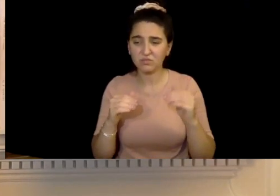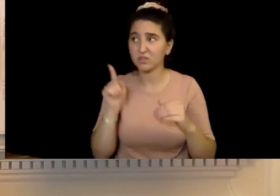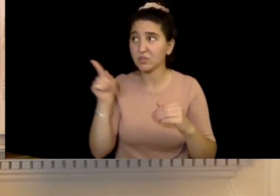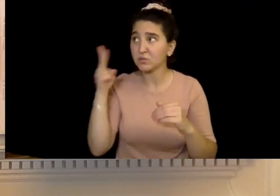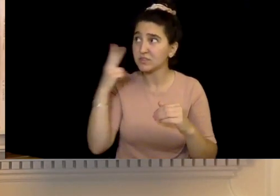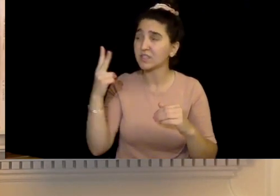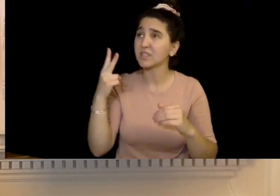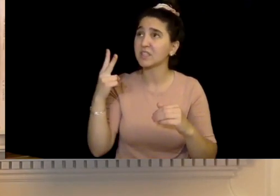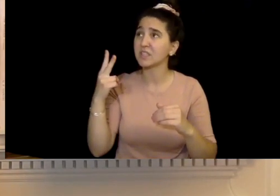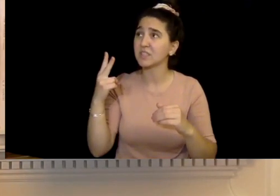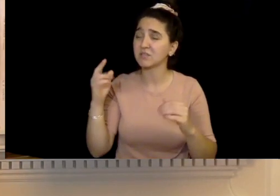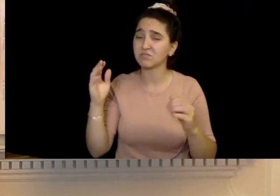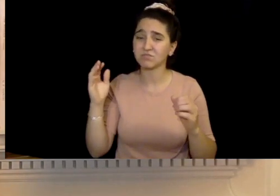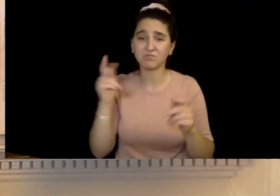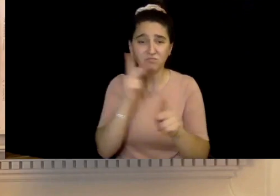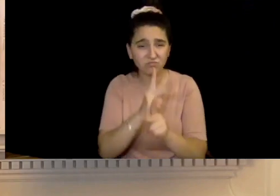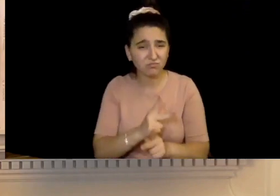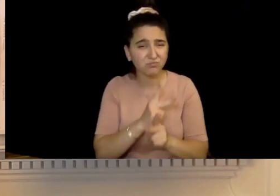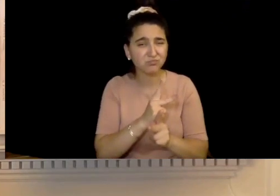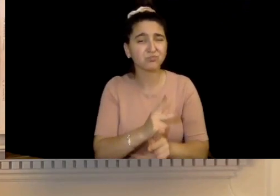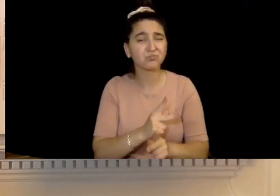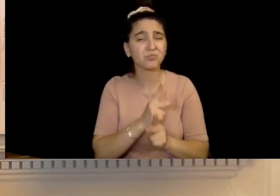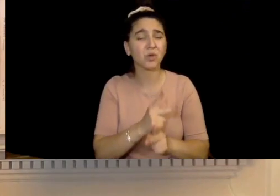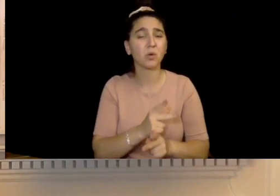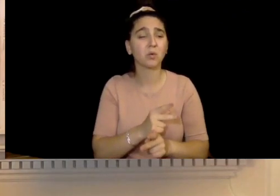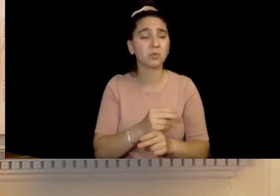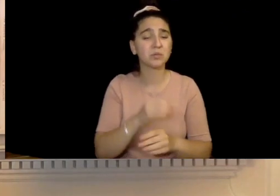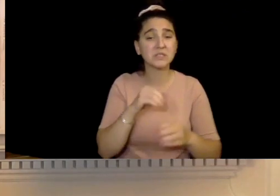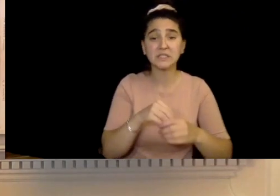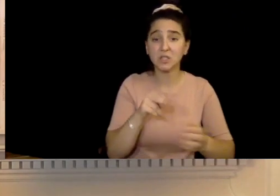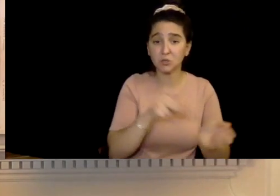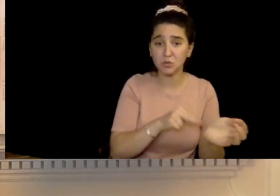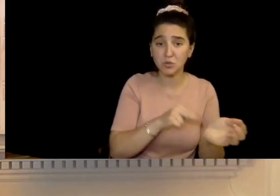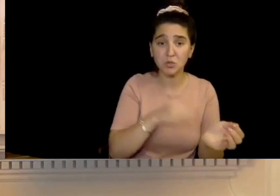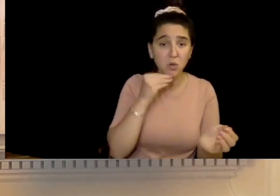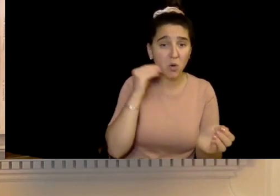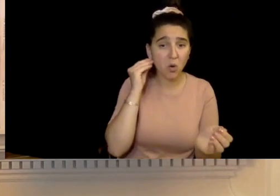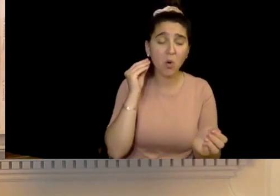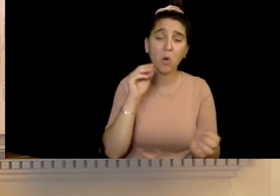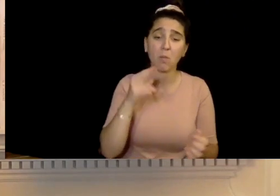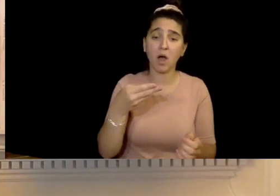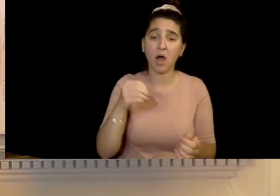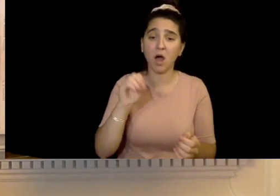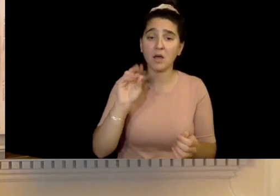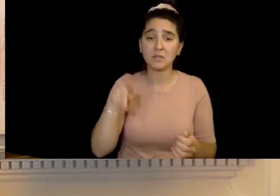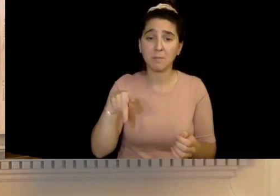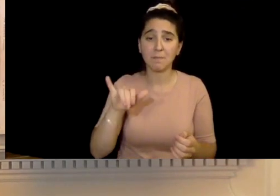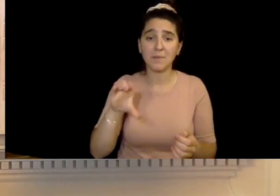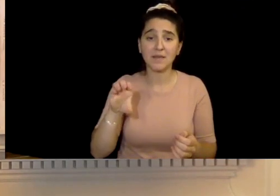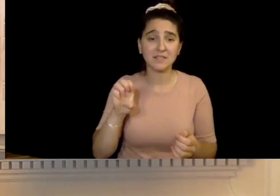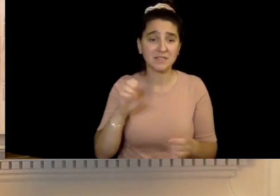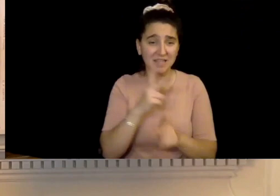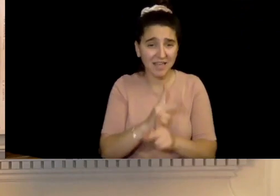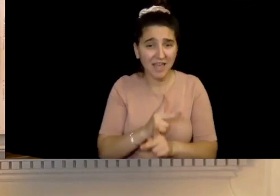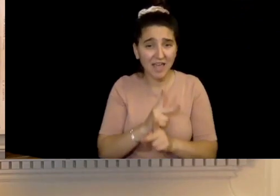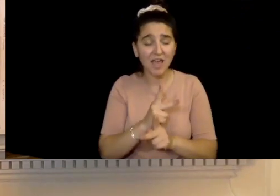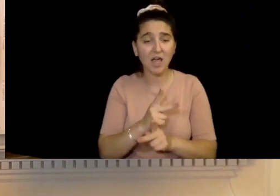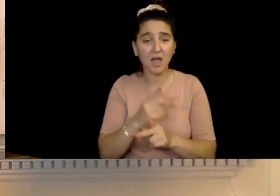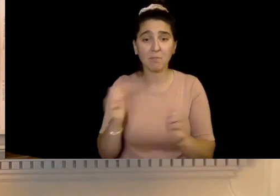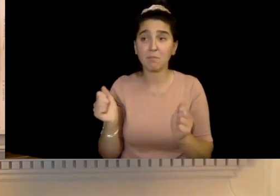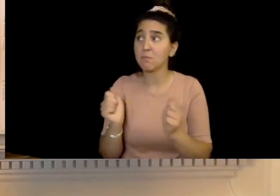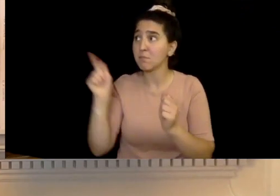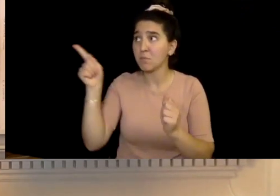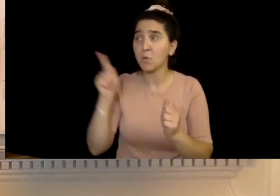Comfort those in isolation, in nursing homes, and in hospice care. Be near to those with dementia who